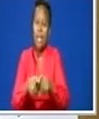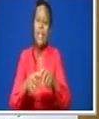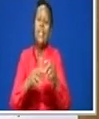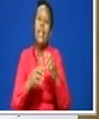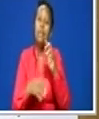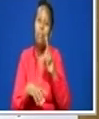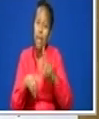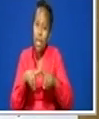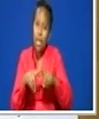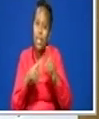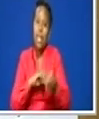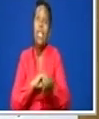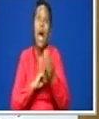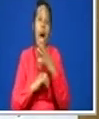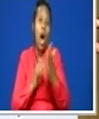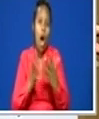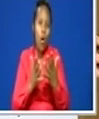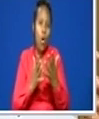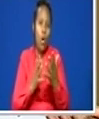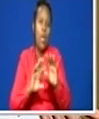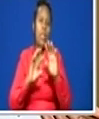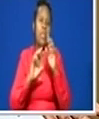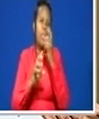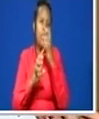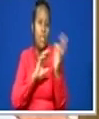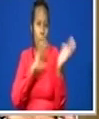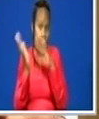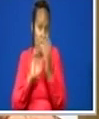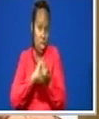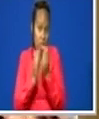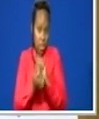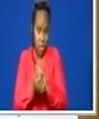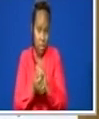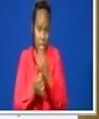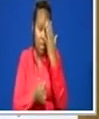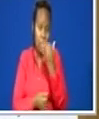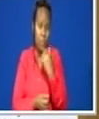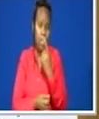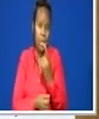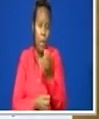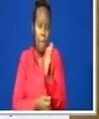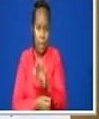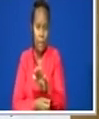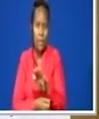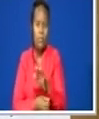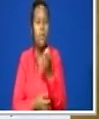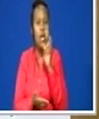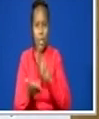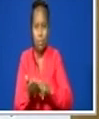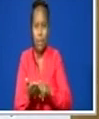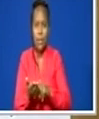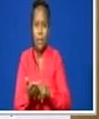wide fluctuations of this of the external temperatures. And that is why I've told you, okay, let me take you that again, because it is